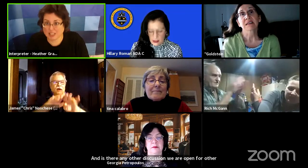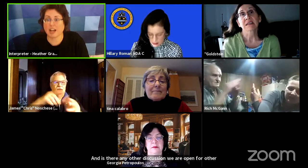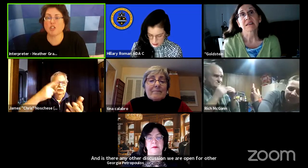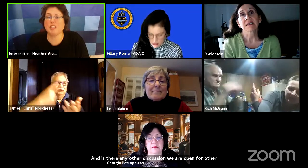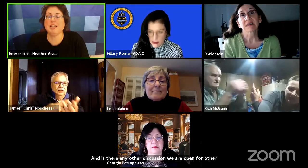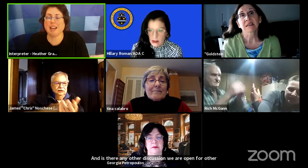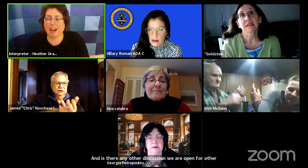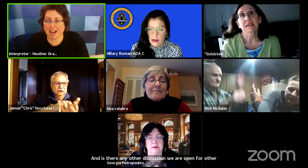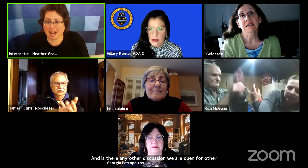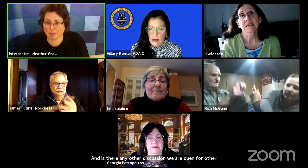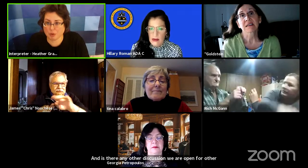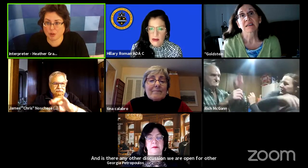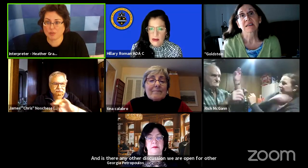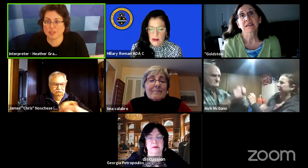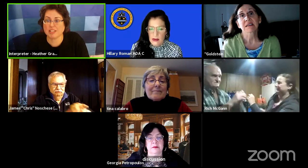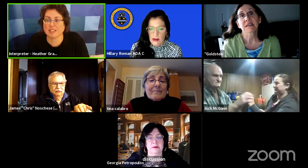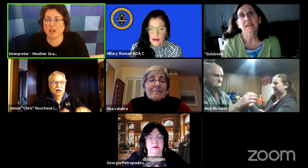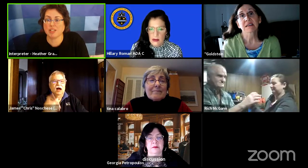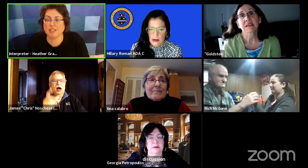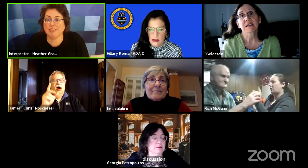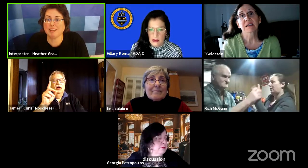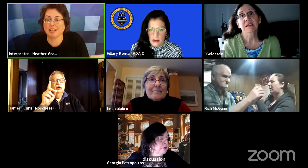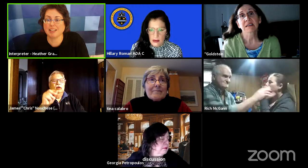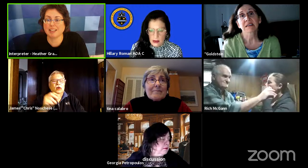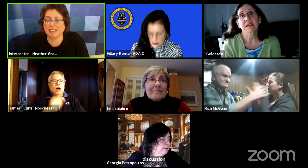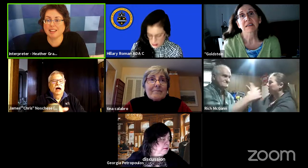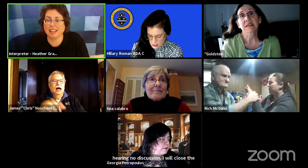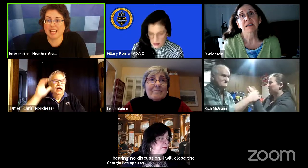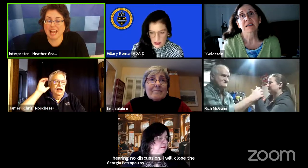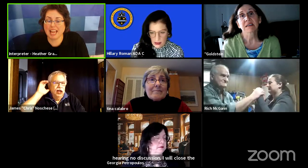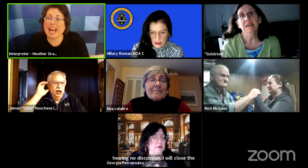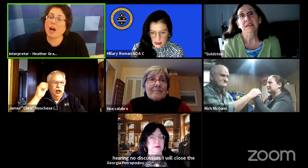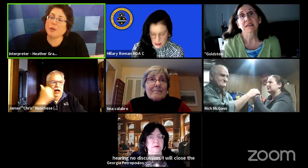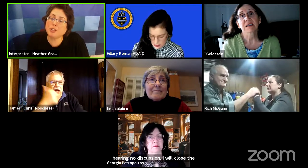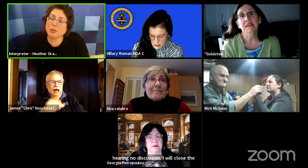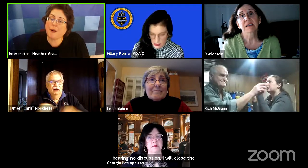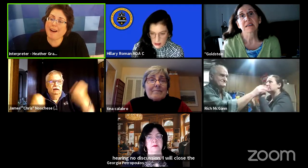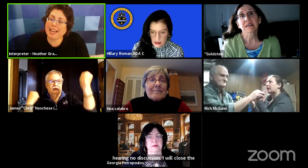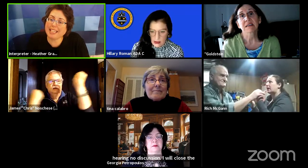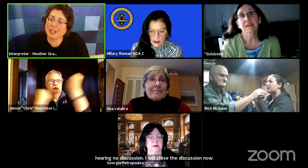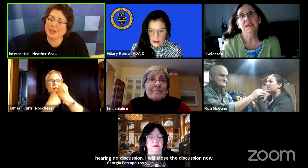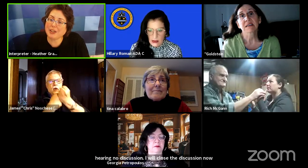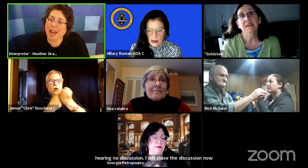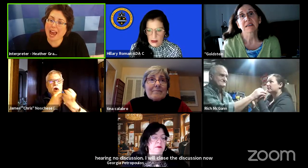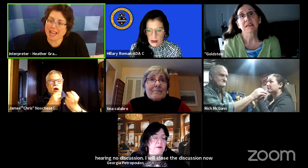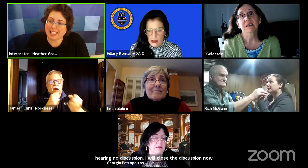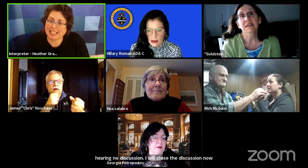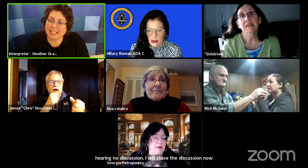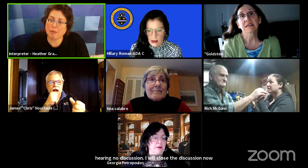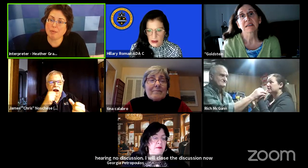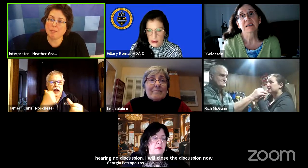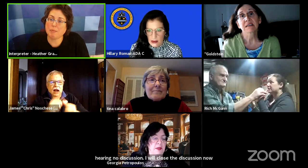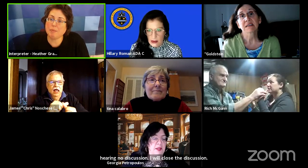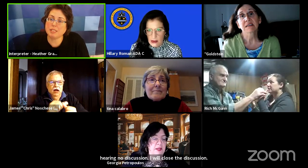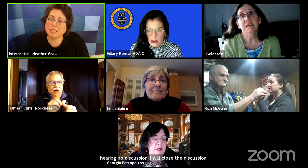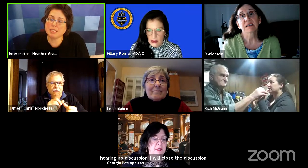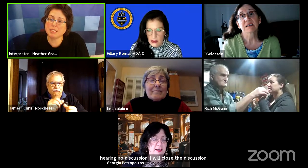Hearing no discussion, I will close the discussion. Now, do I hear